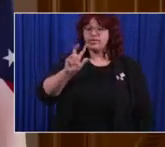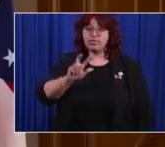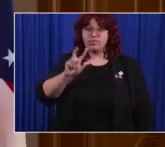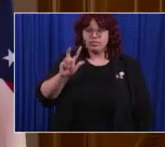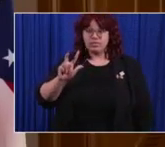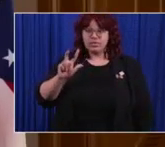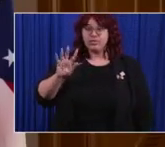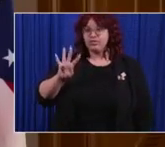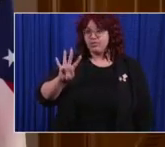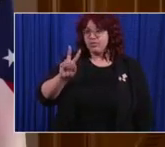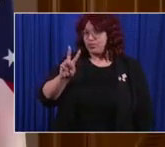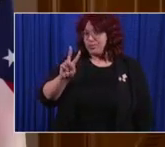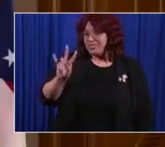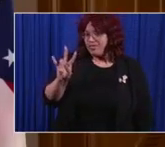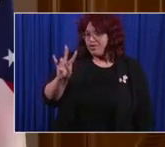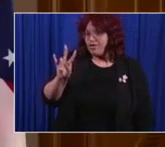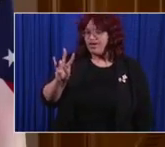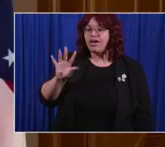1-833-4-ASK-ODH.